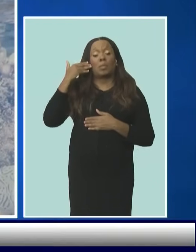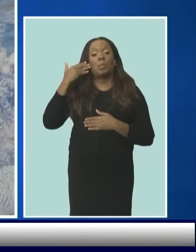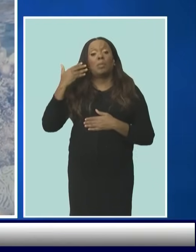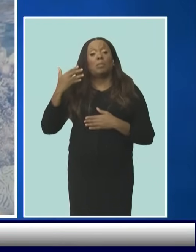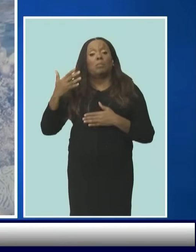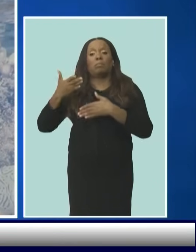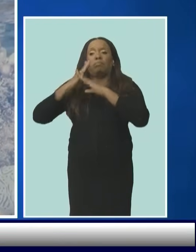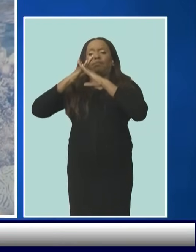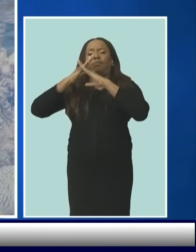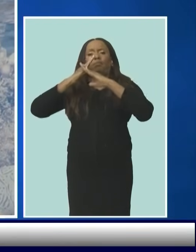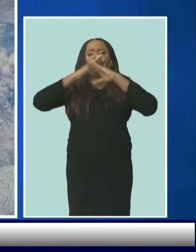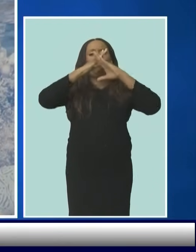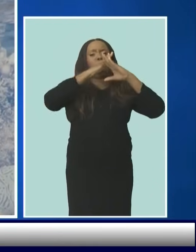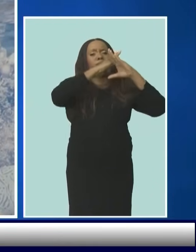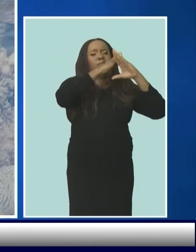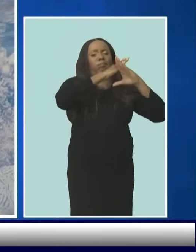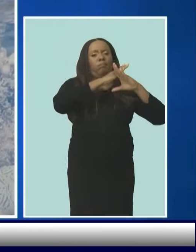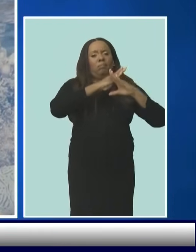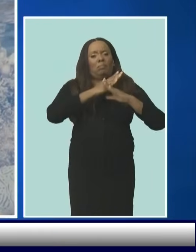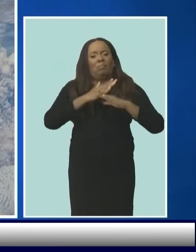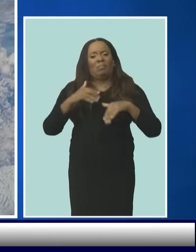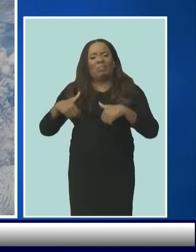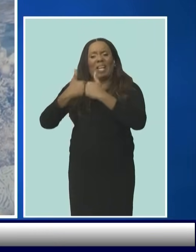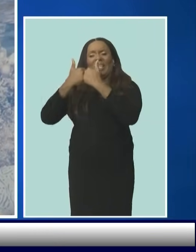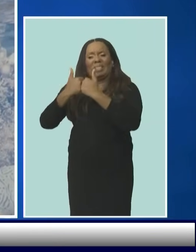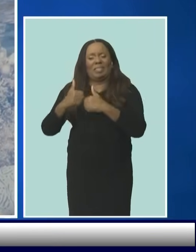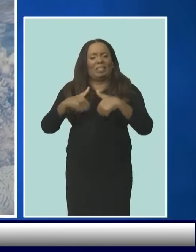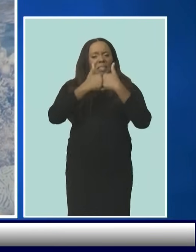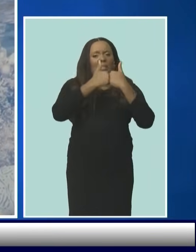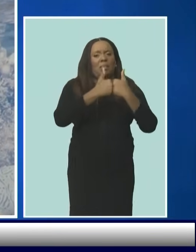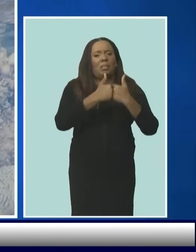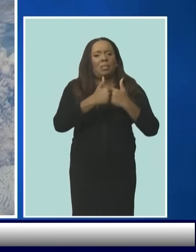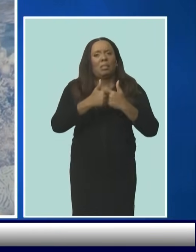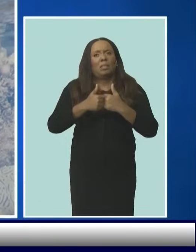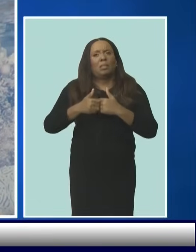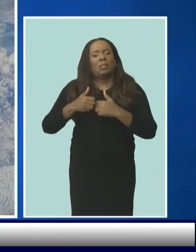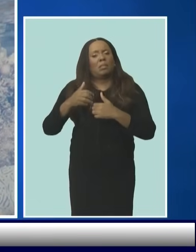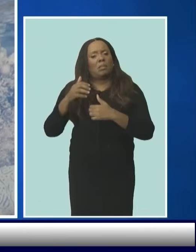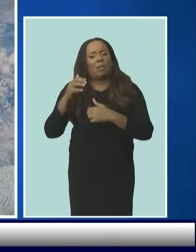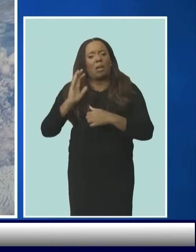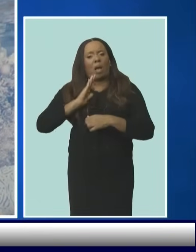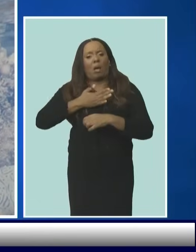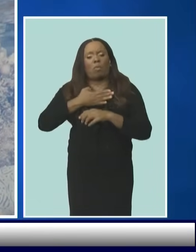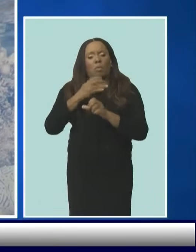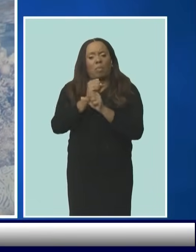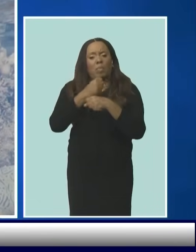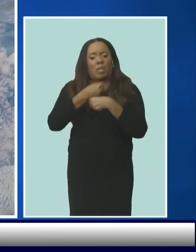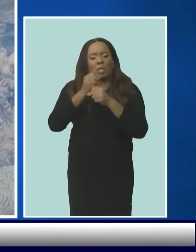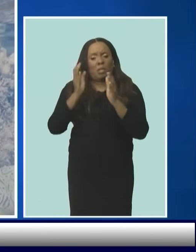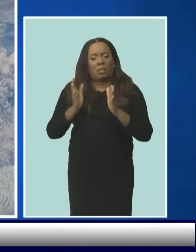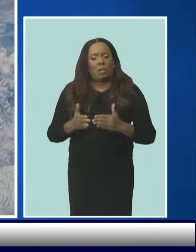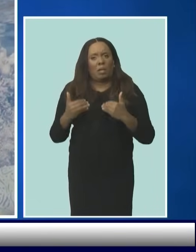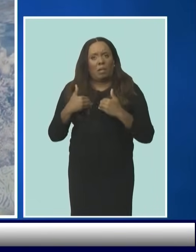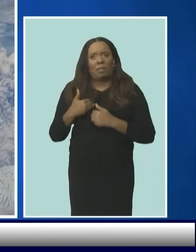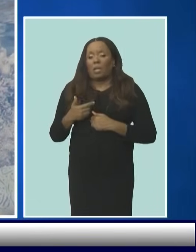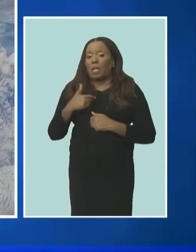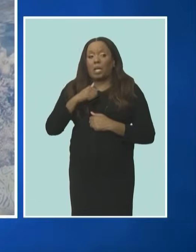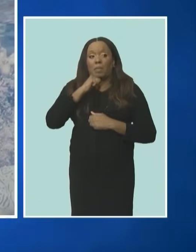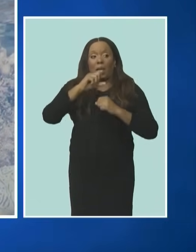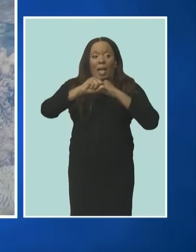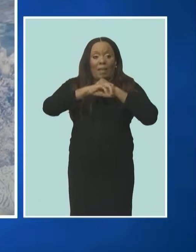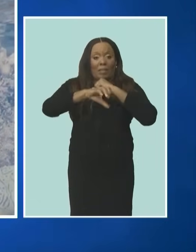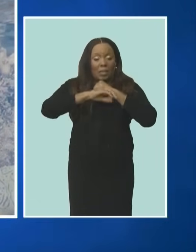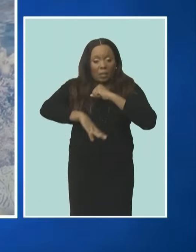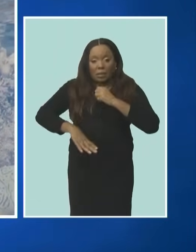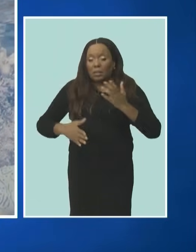challenges that some of our major producers have, and I'm not here to advertise anybody's product, but I can